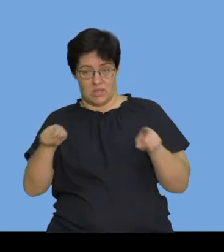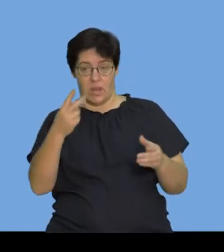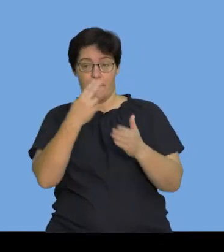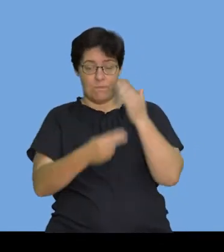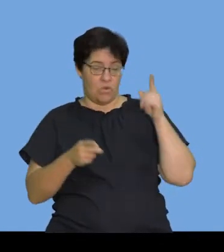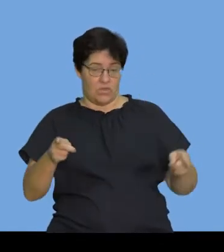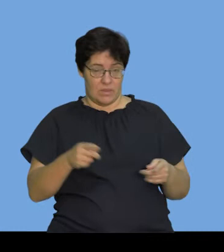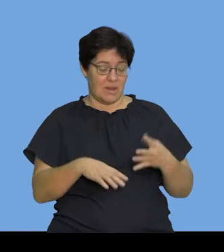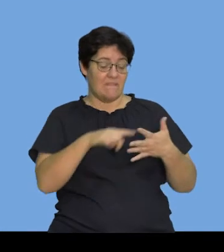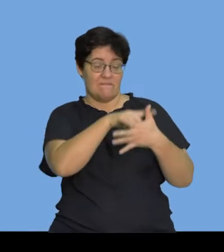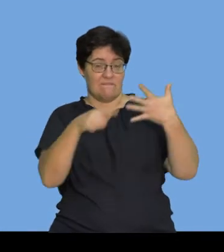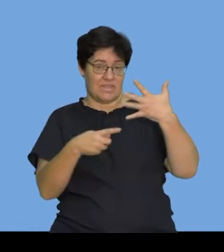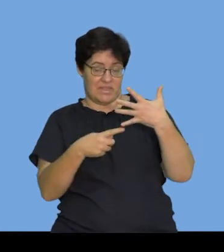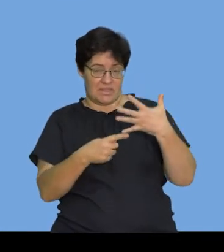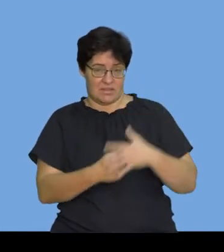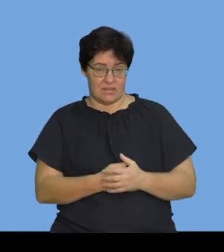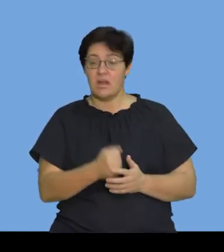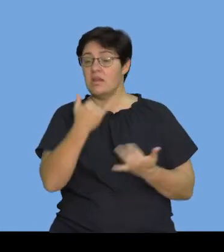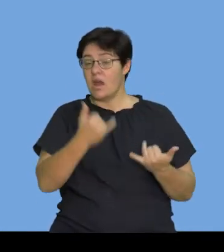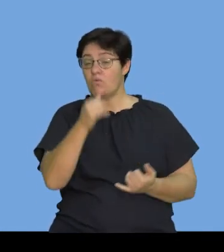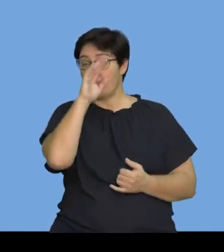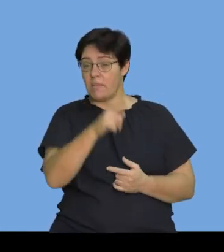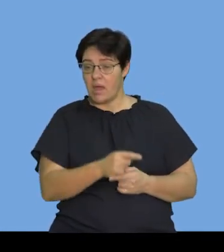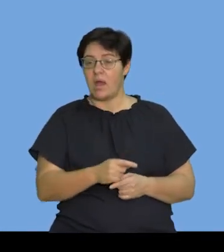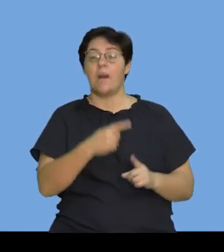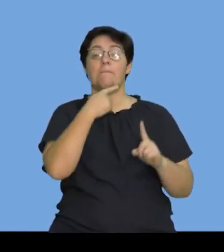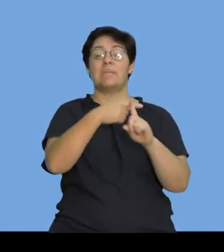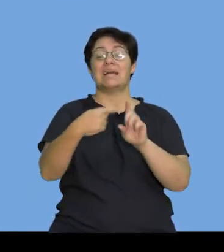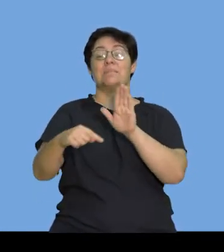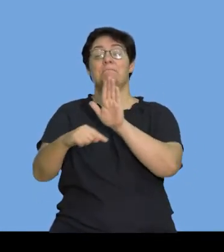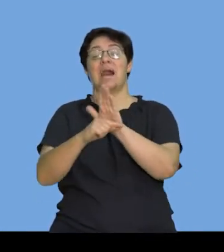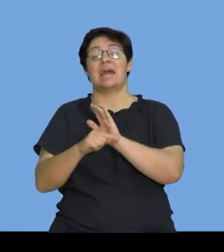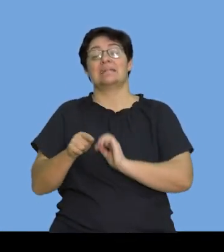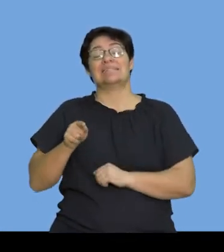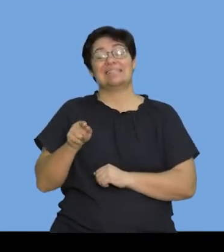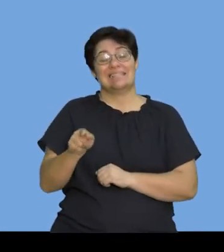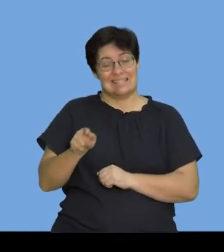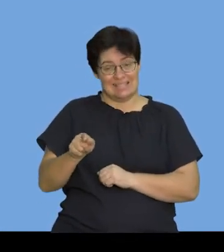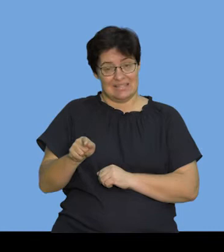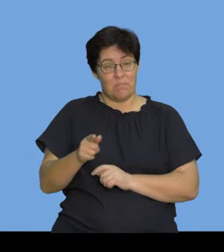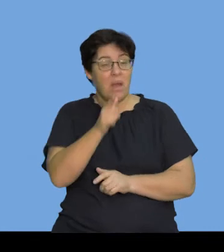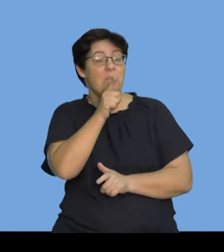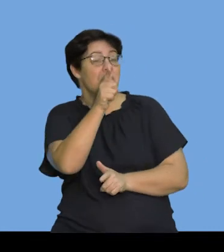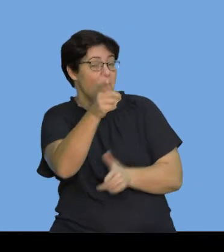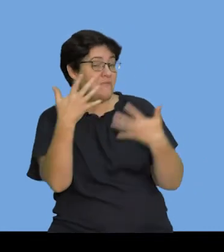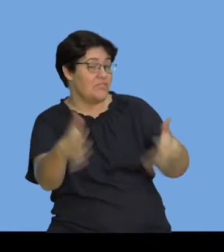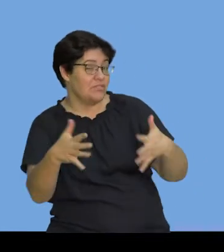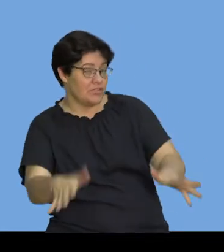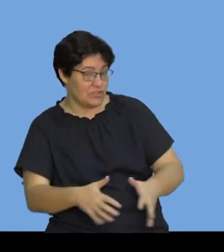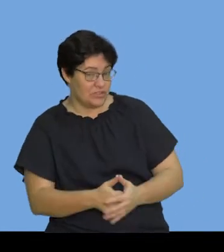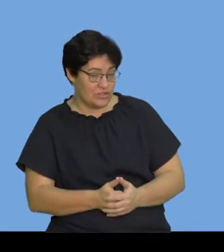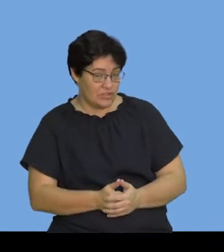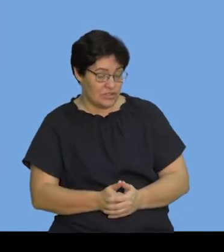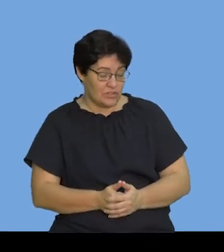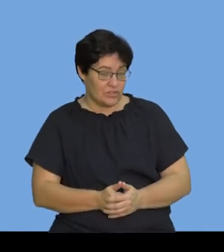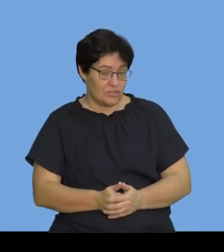sides, remember, it must be plus or minus. I did tell you that. Now,